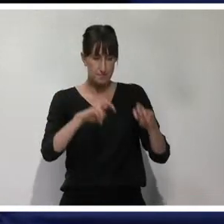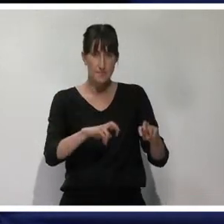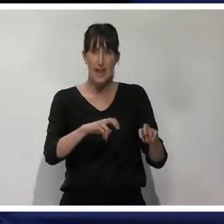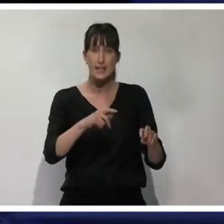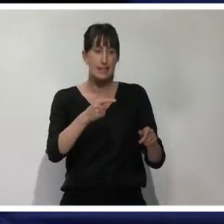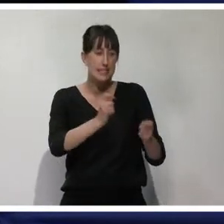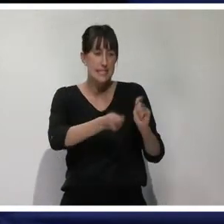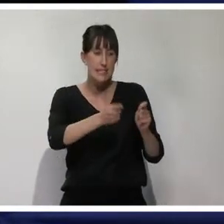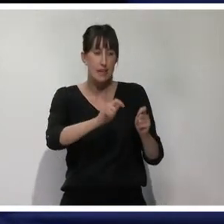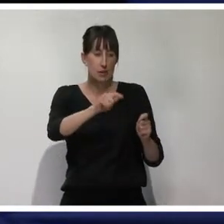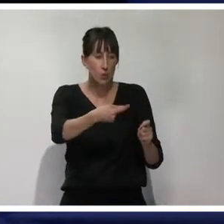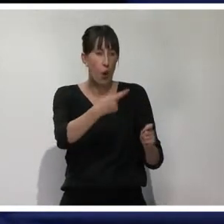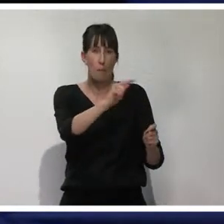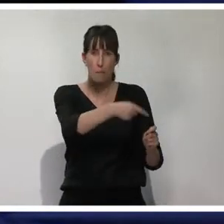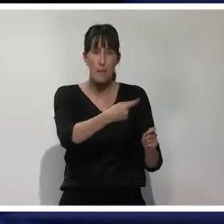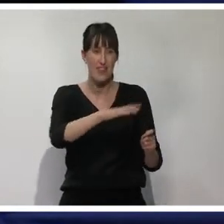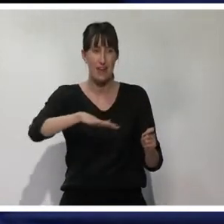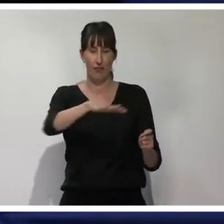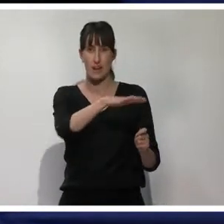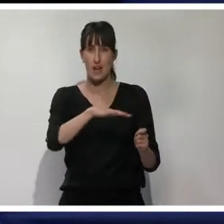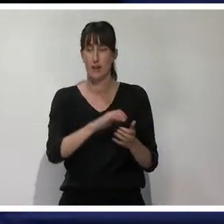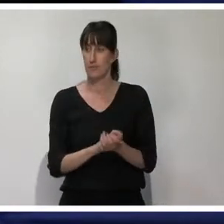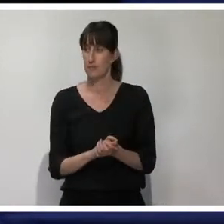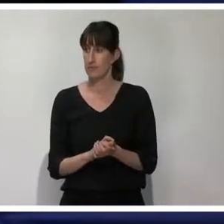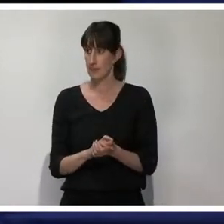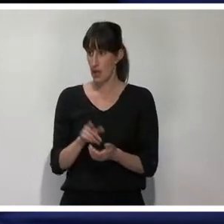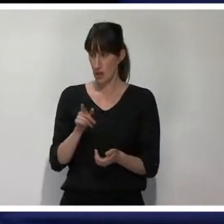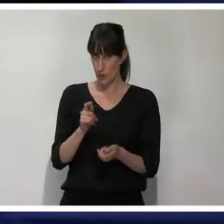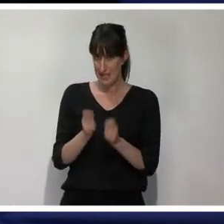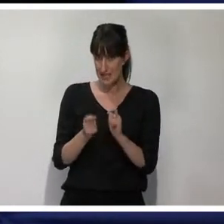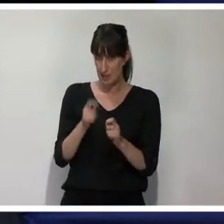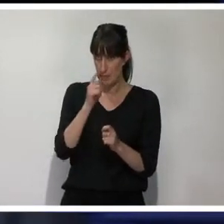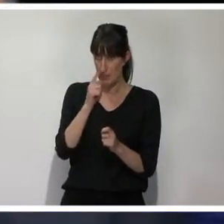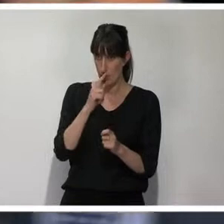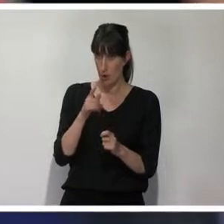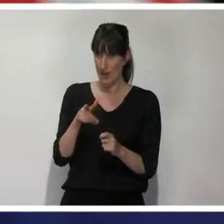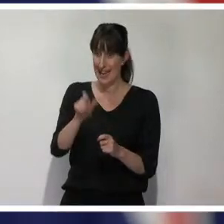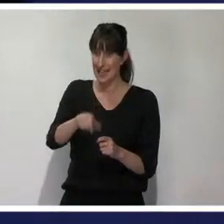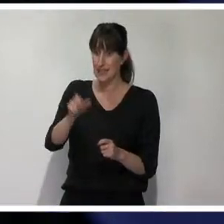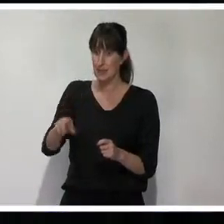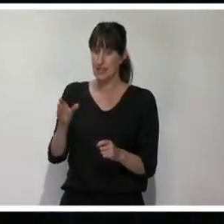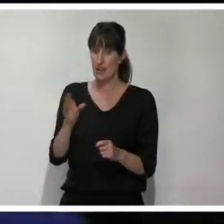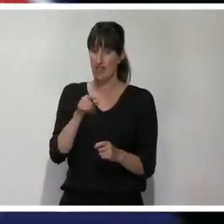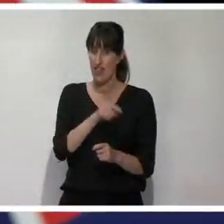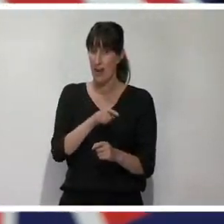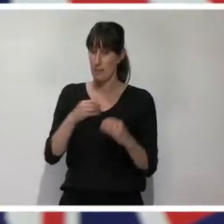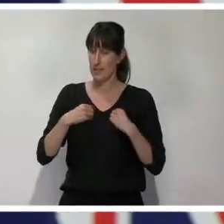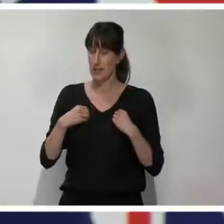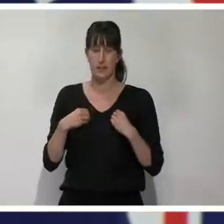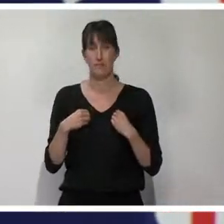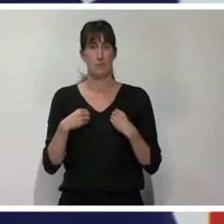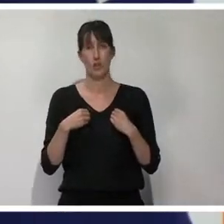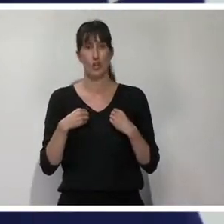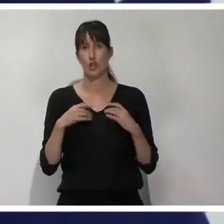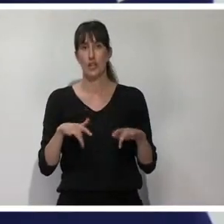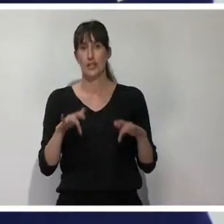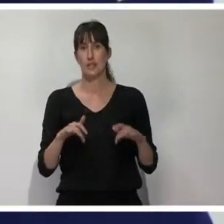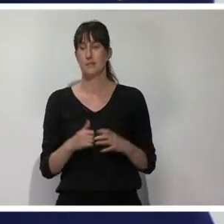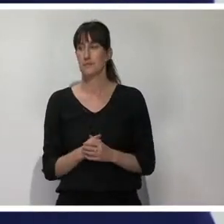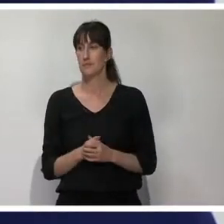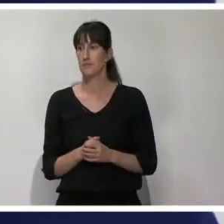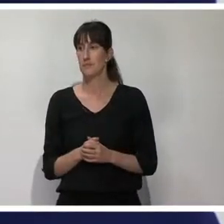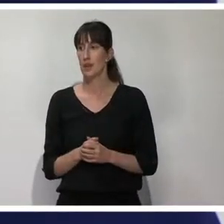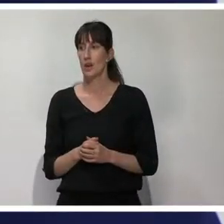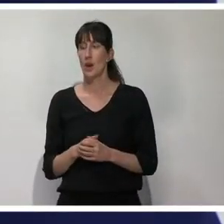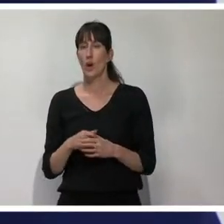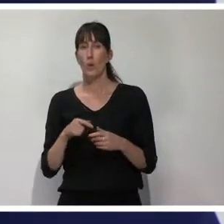any of their customers? Not at this point. Yeah. So we will continue to investigate that as we've tried to